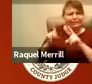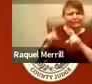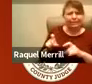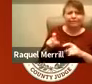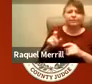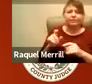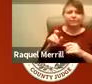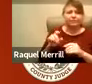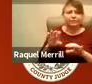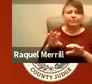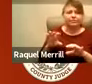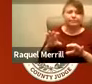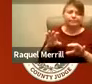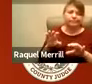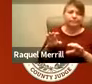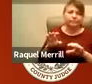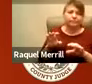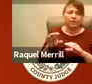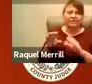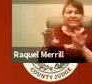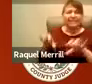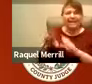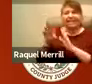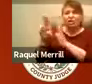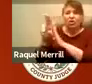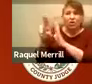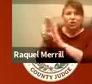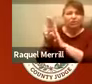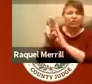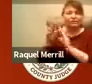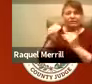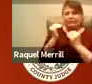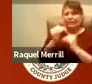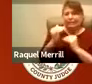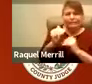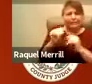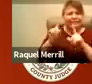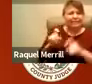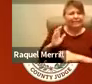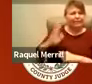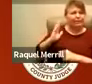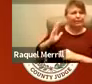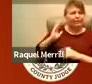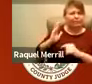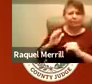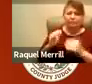done in Harlingen and with very limited testing, and